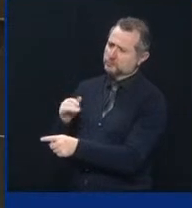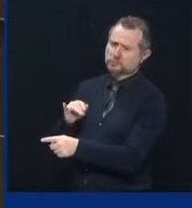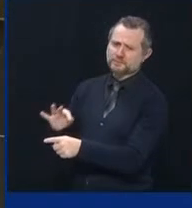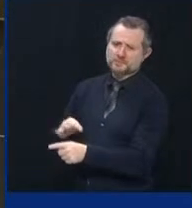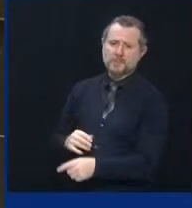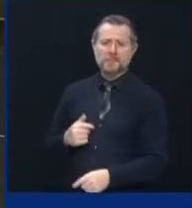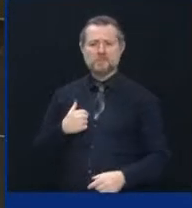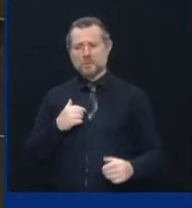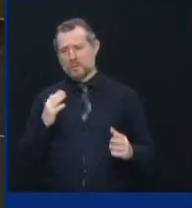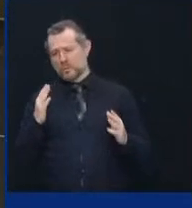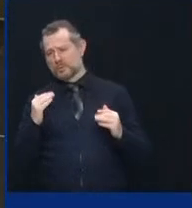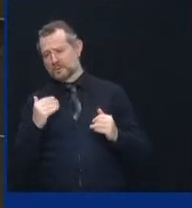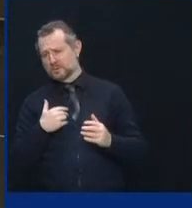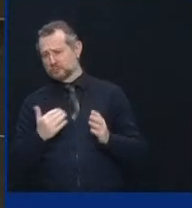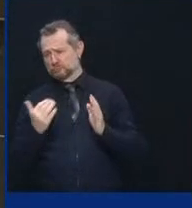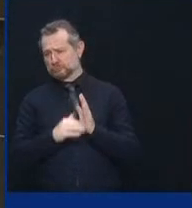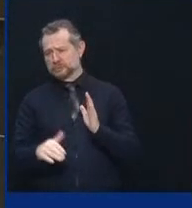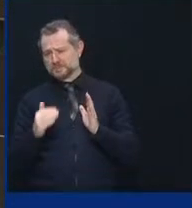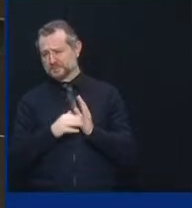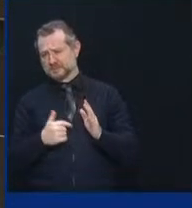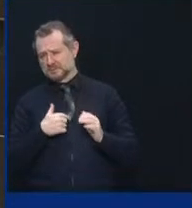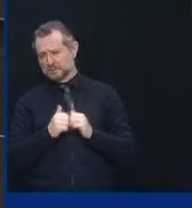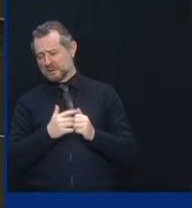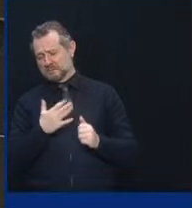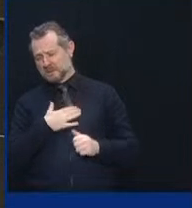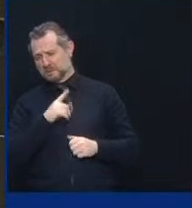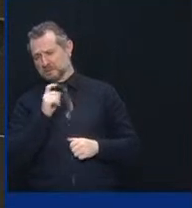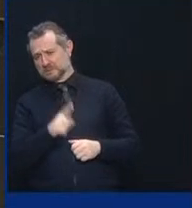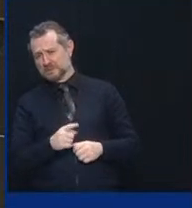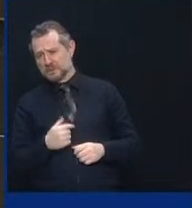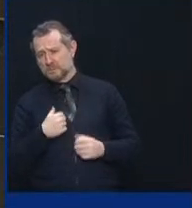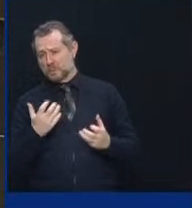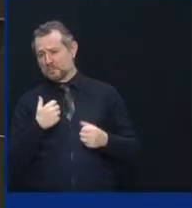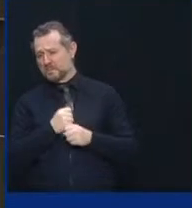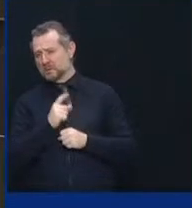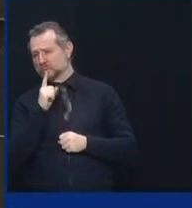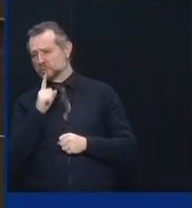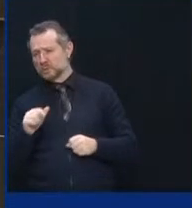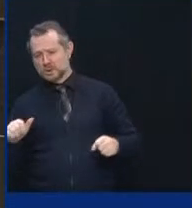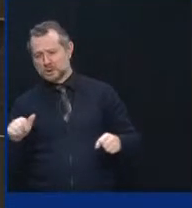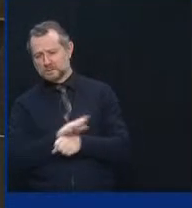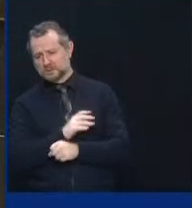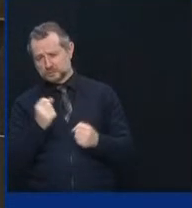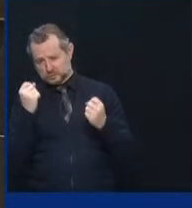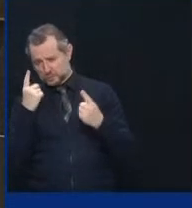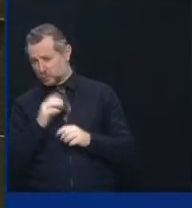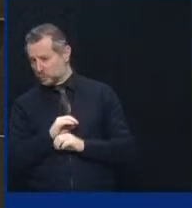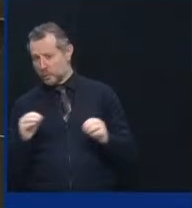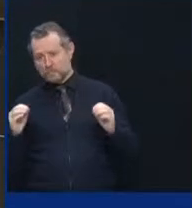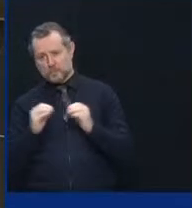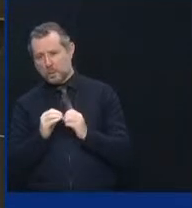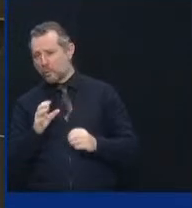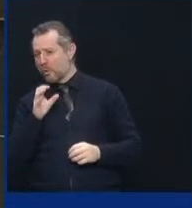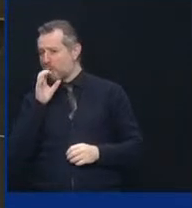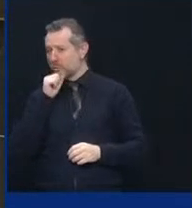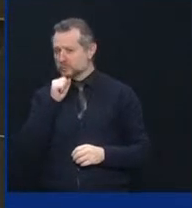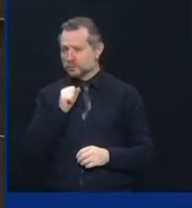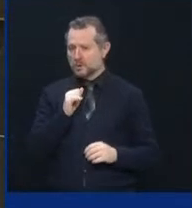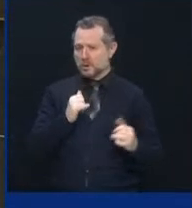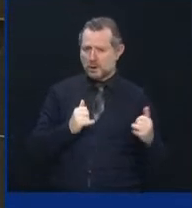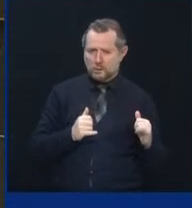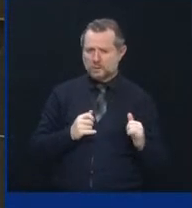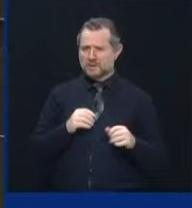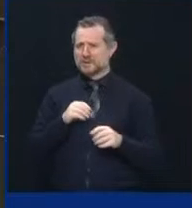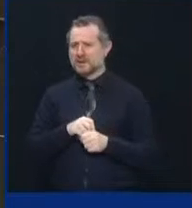question here, but I just want to make sure that I fully understand. There is no more orange or yellow zones in Onondaga County.